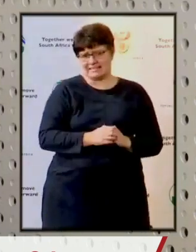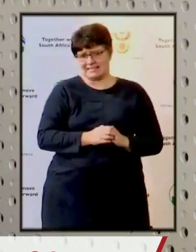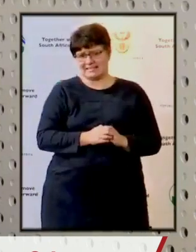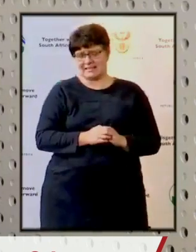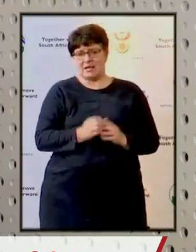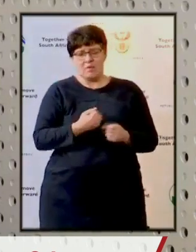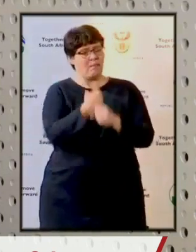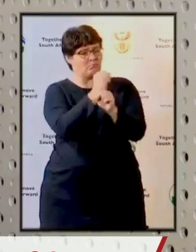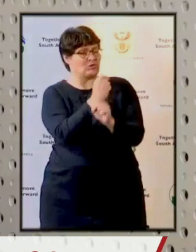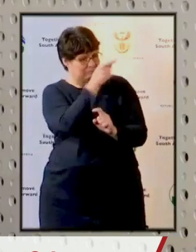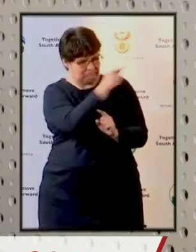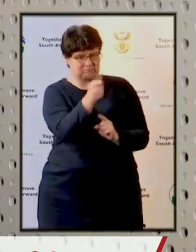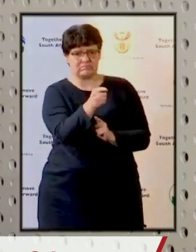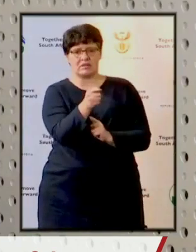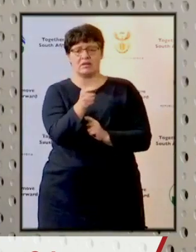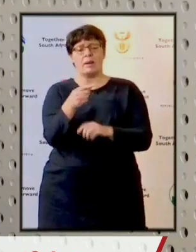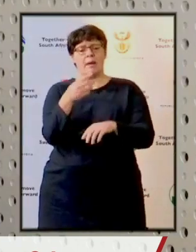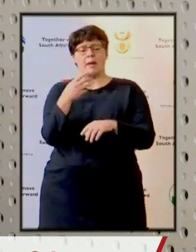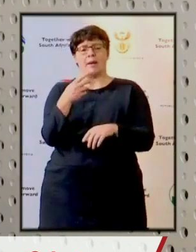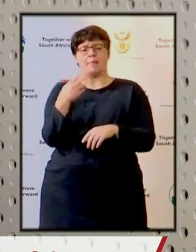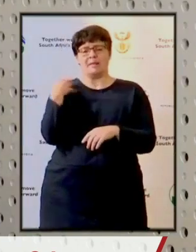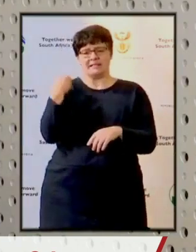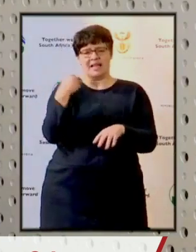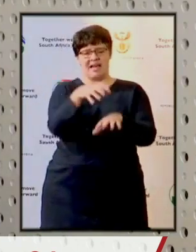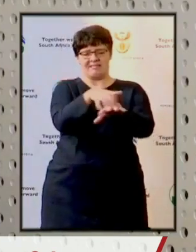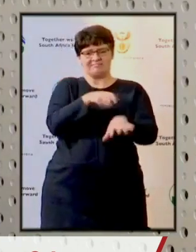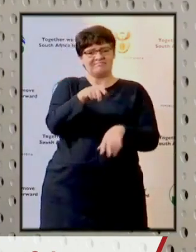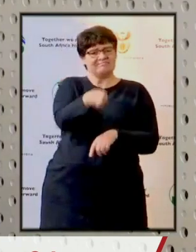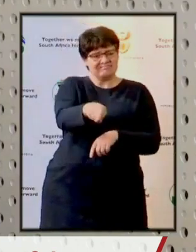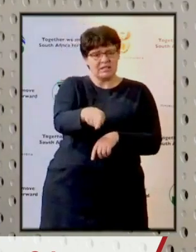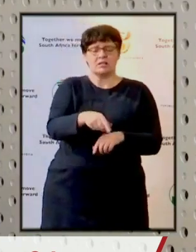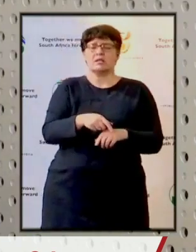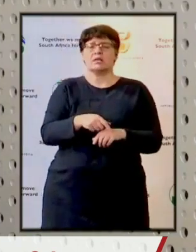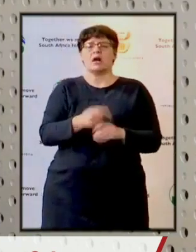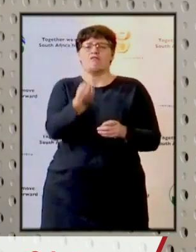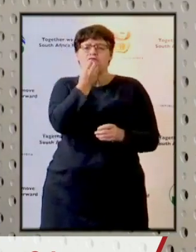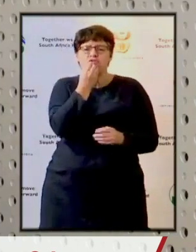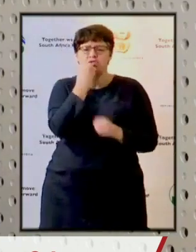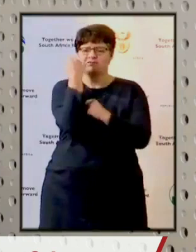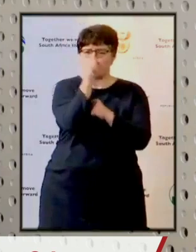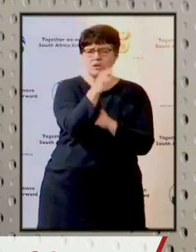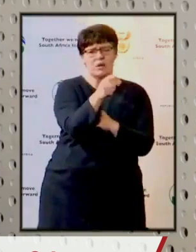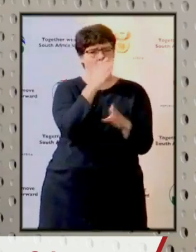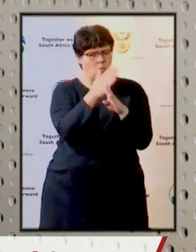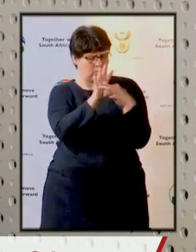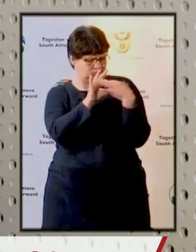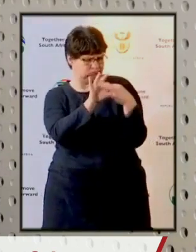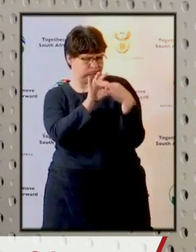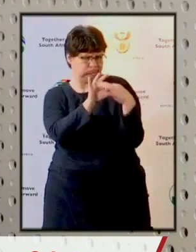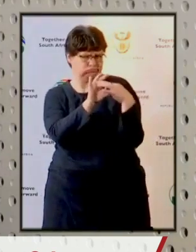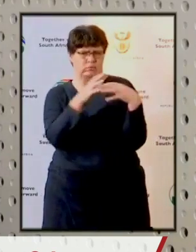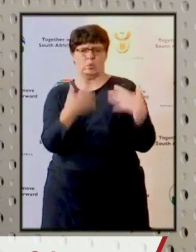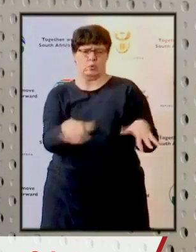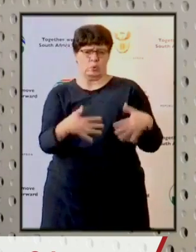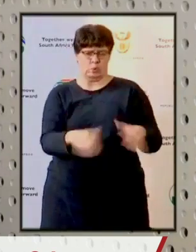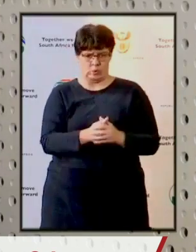happy, Minister Didiza and the farmers and the food factories have been working very closely with each other. So